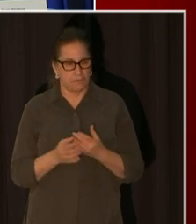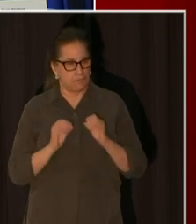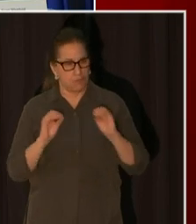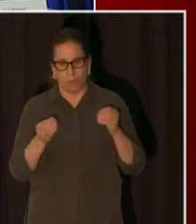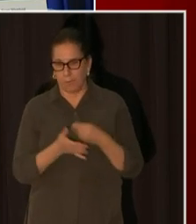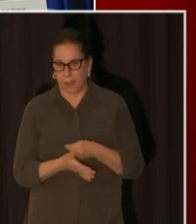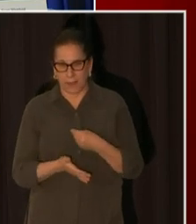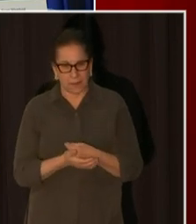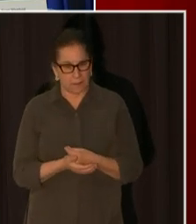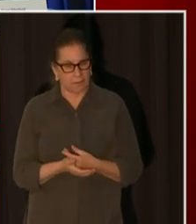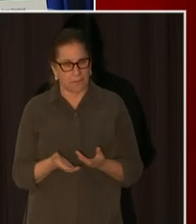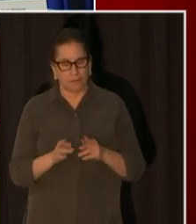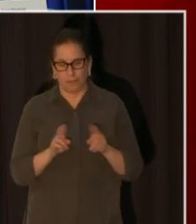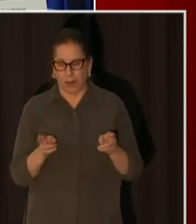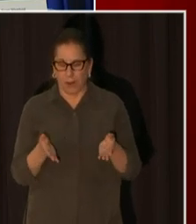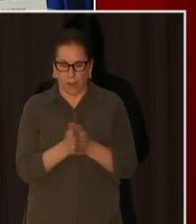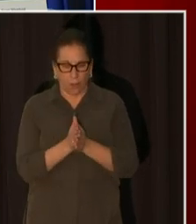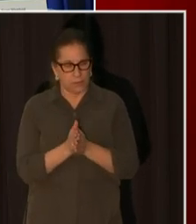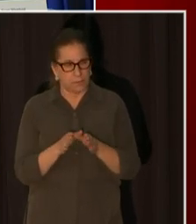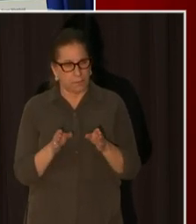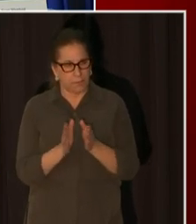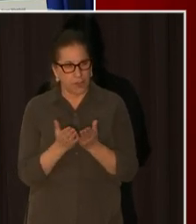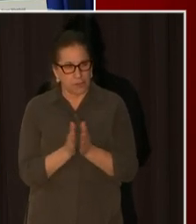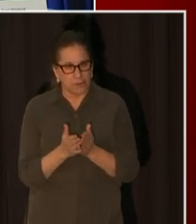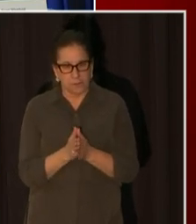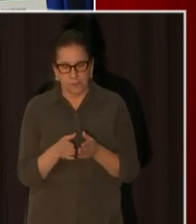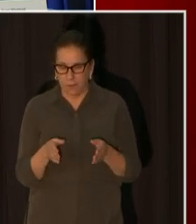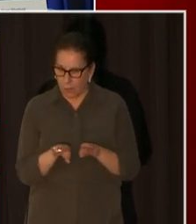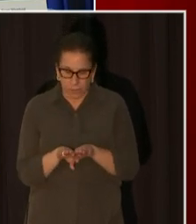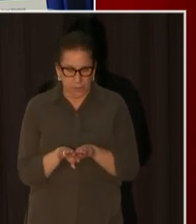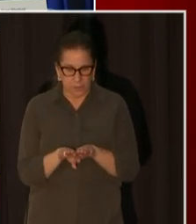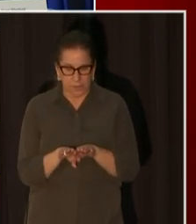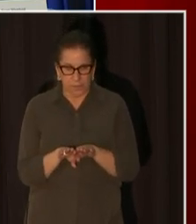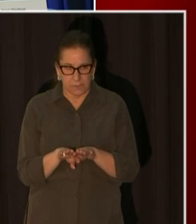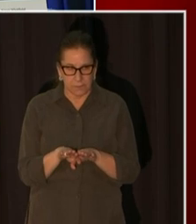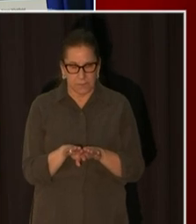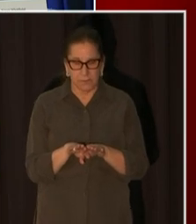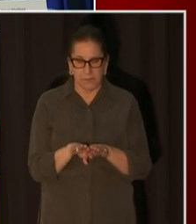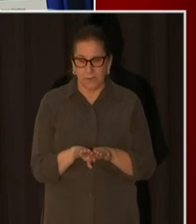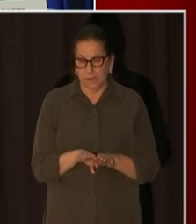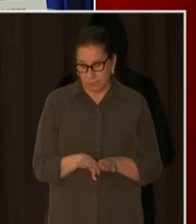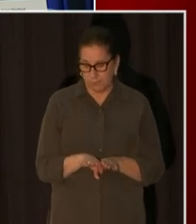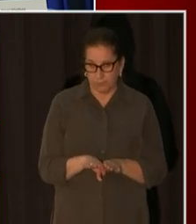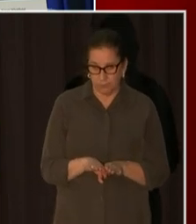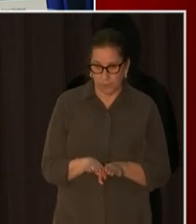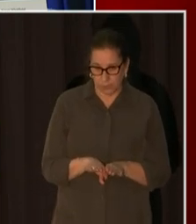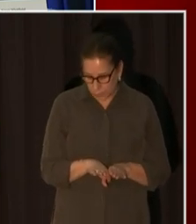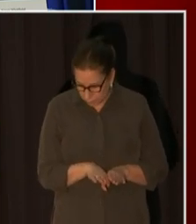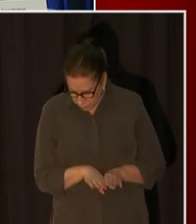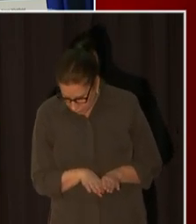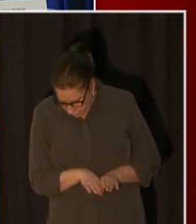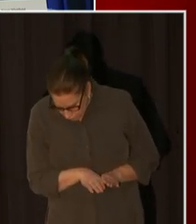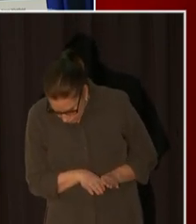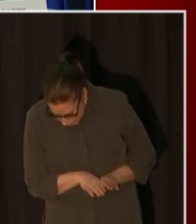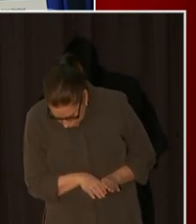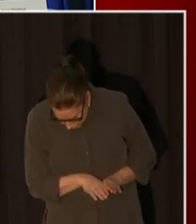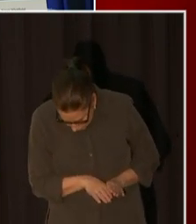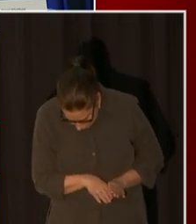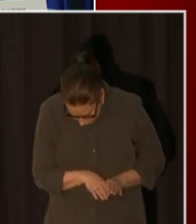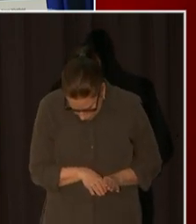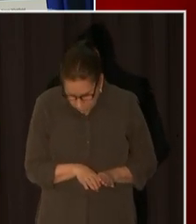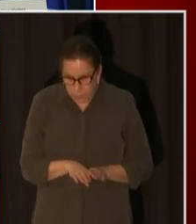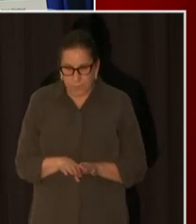district's economic recovery team. And so we have time for one more question, and then I want to give an opportunity to the panelists just to give kind of their final